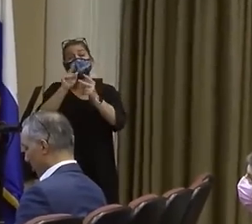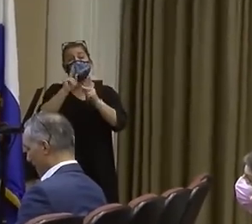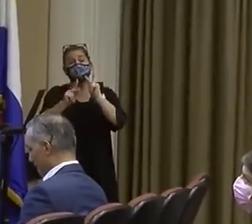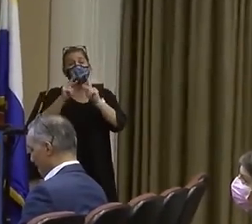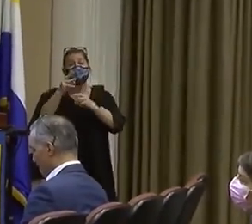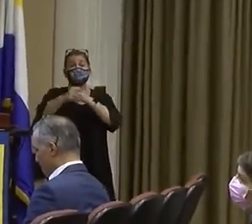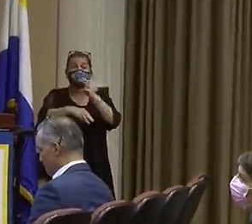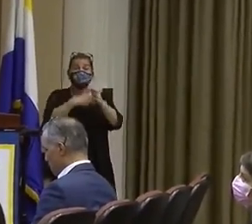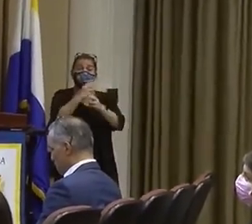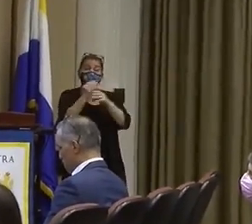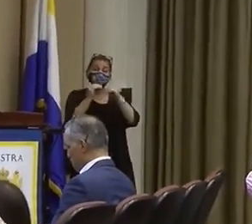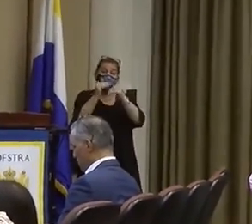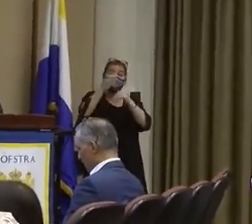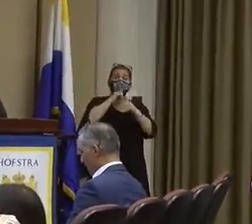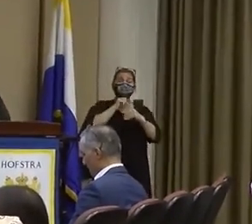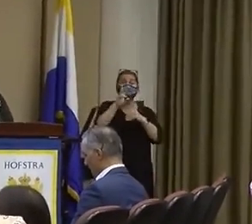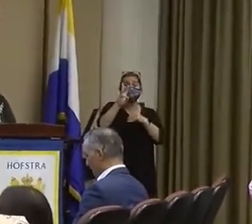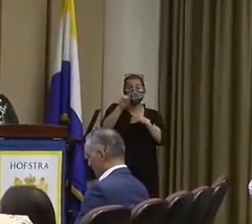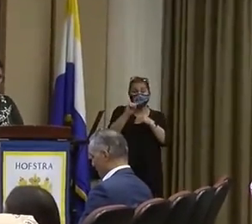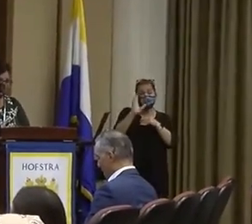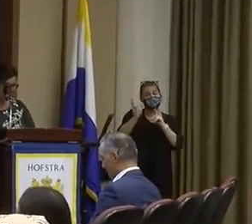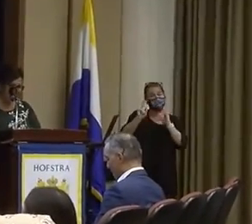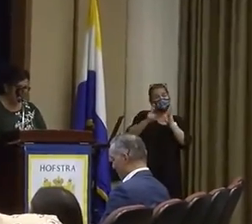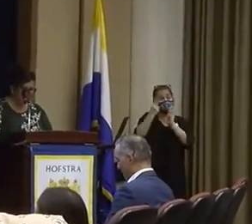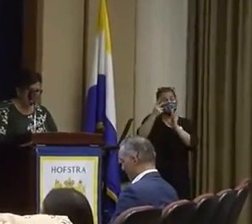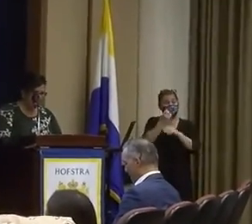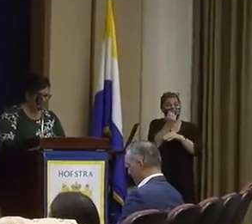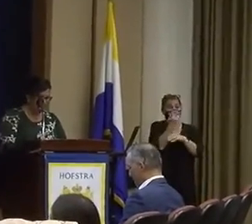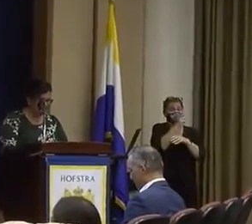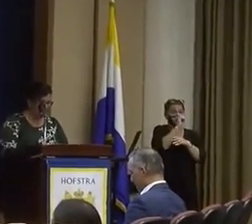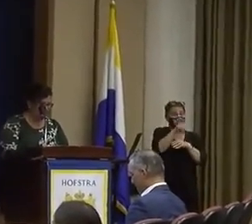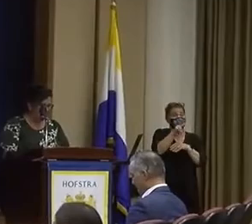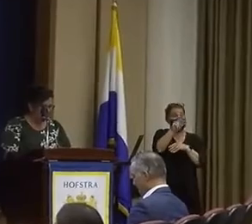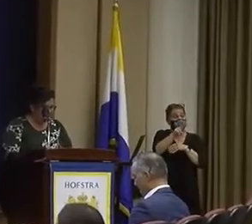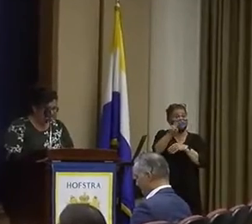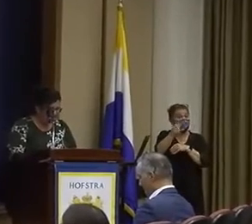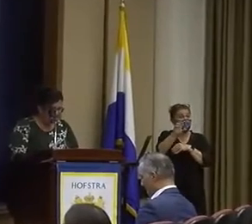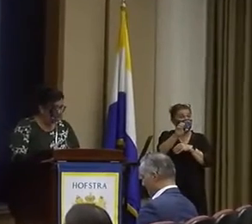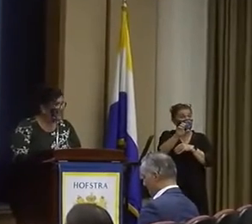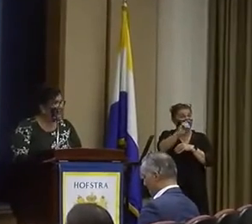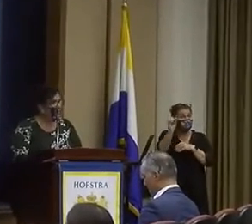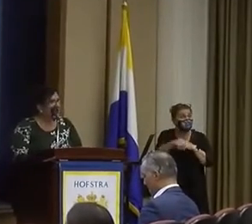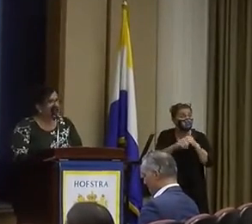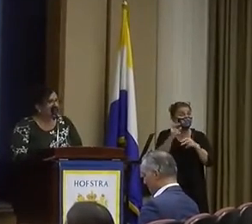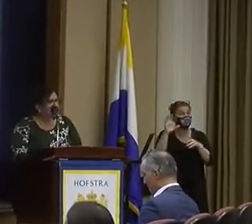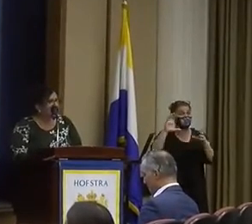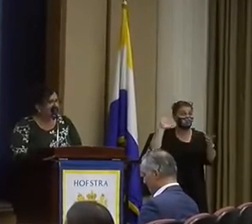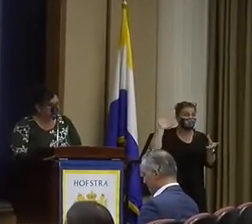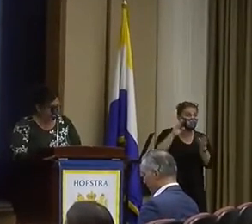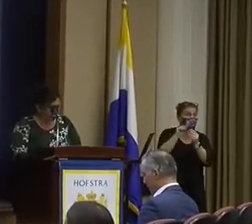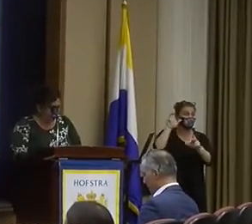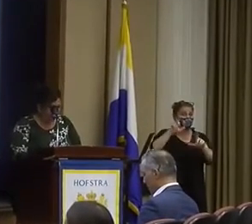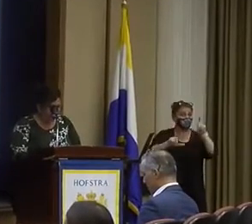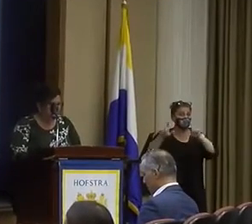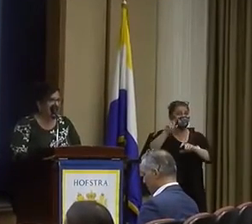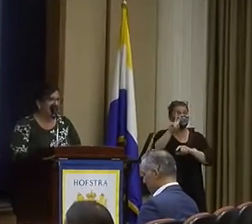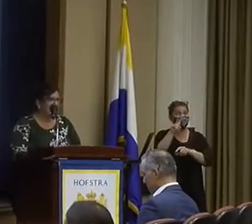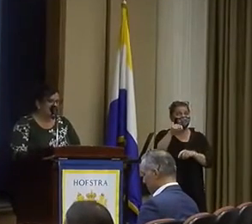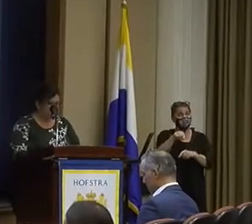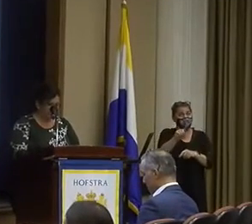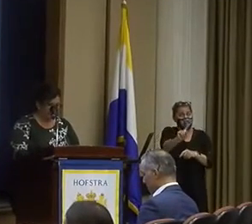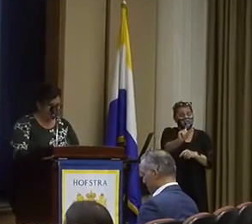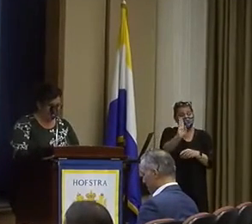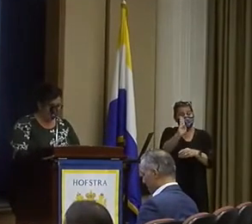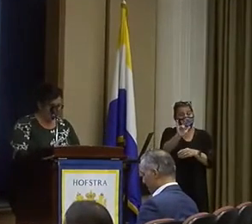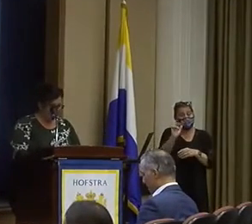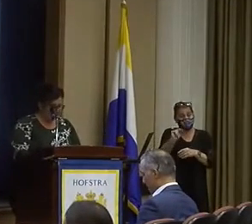world's population over 60 will double from 12% to 22%, and is expected to total 2.1 billion